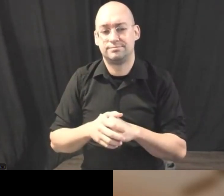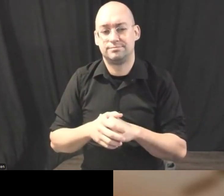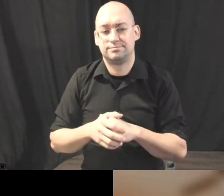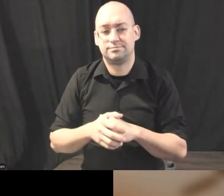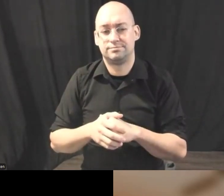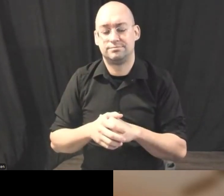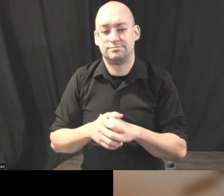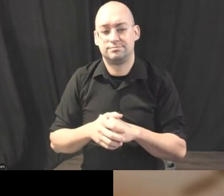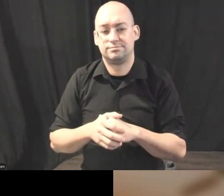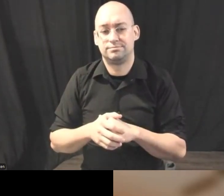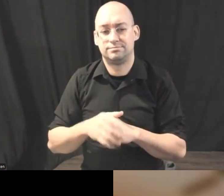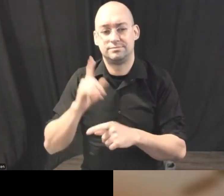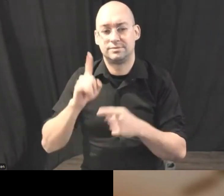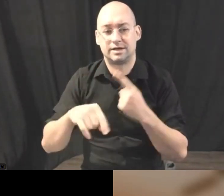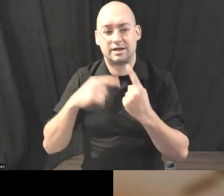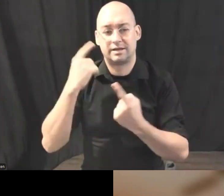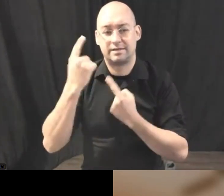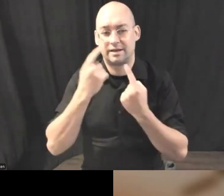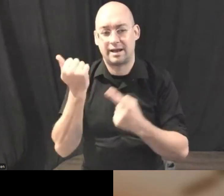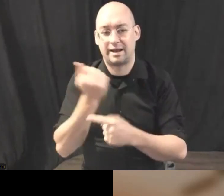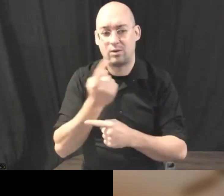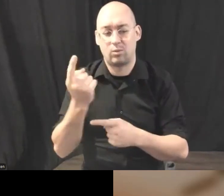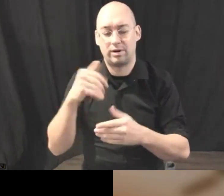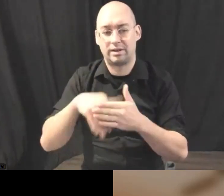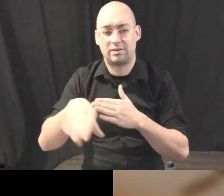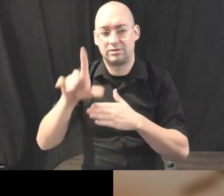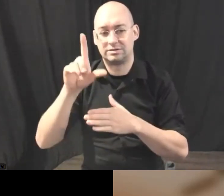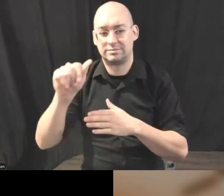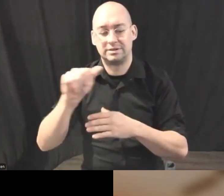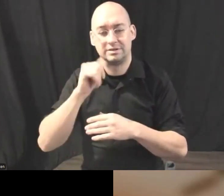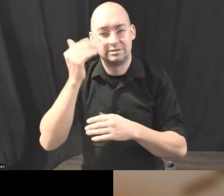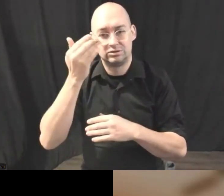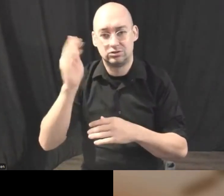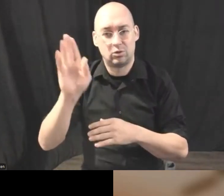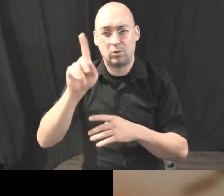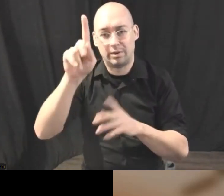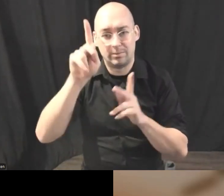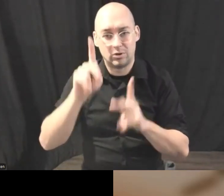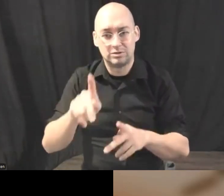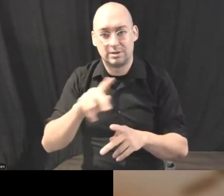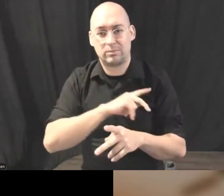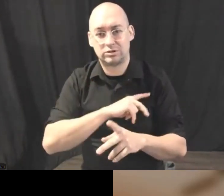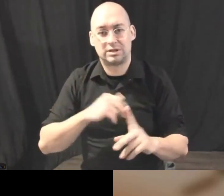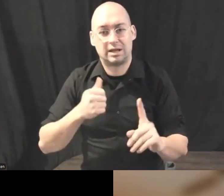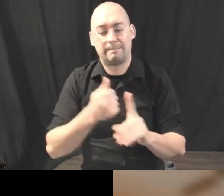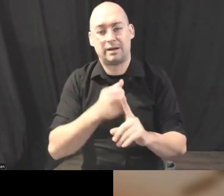I can't think of anyone I know in Los Angeles who doesn't know at least one person who was personally impacted by this, if